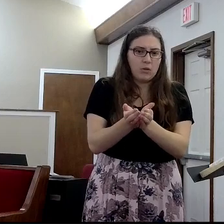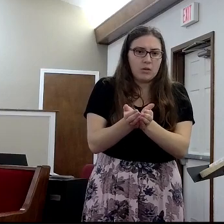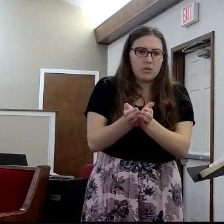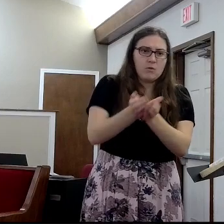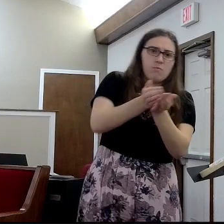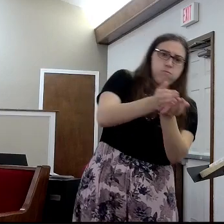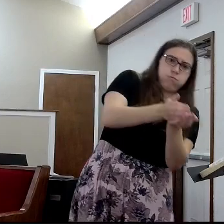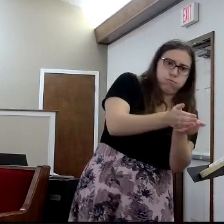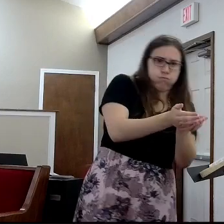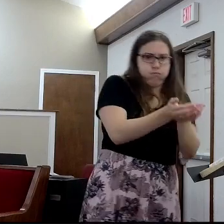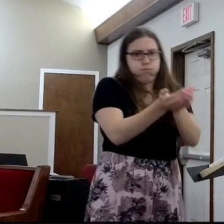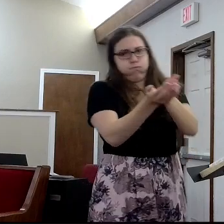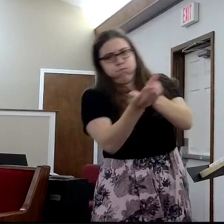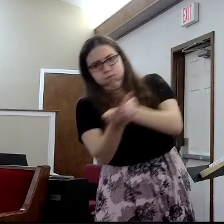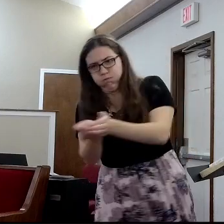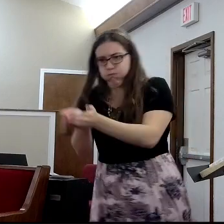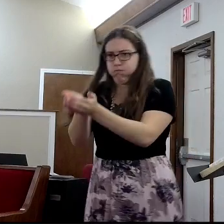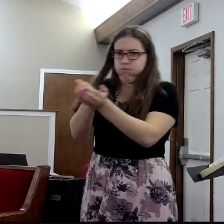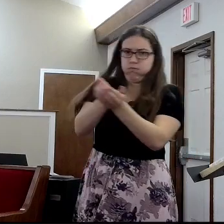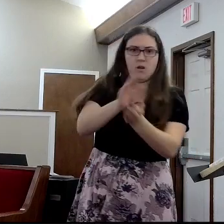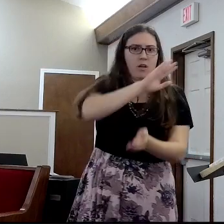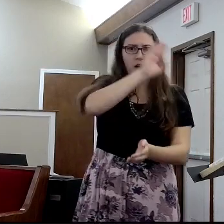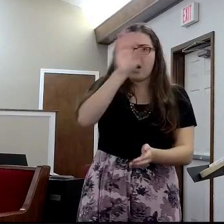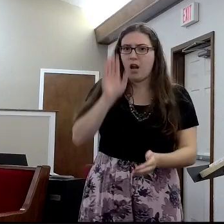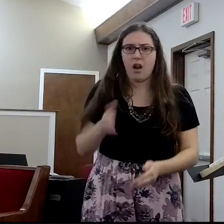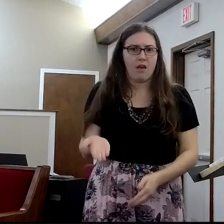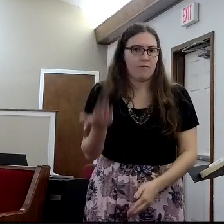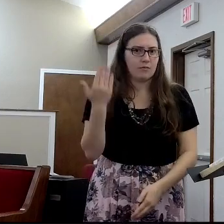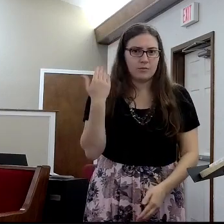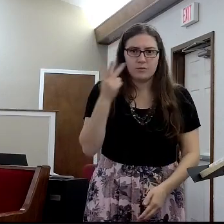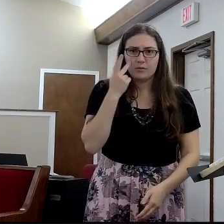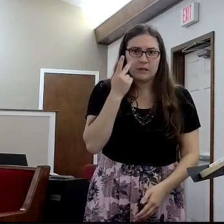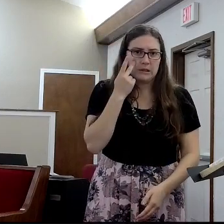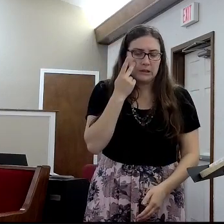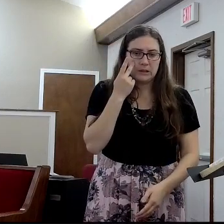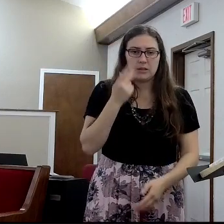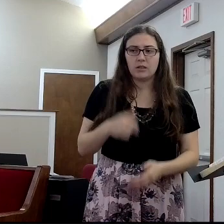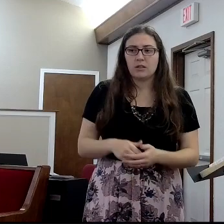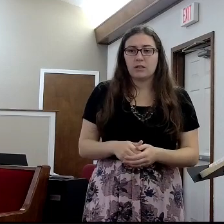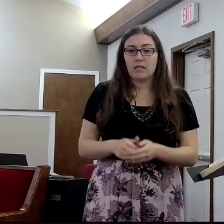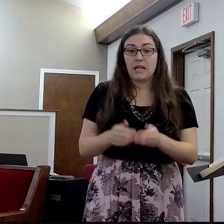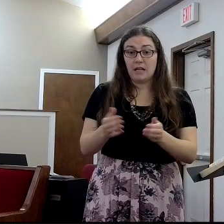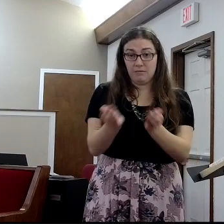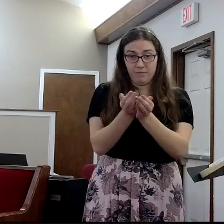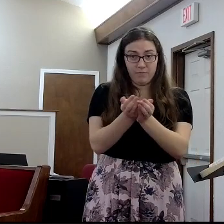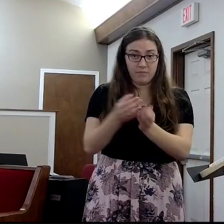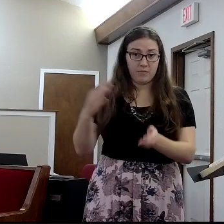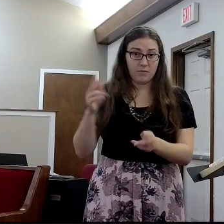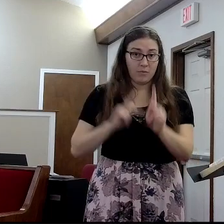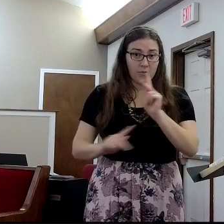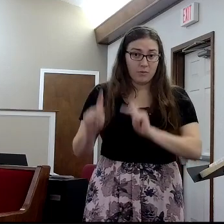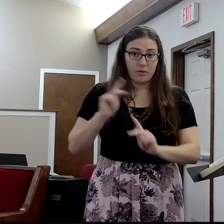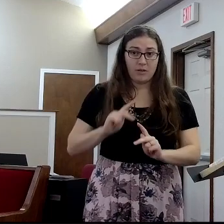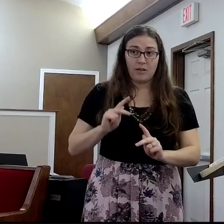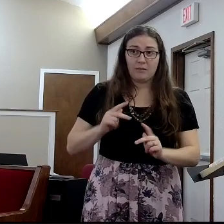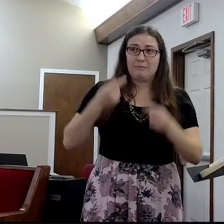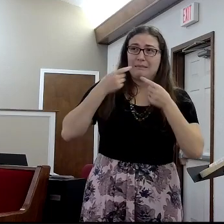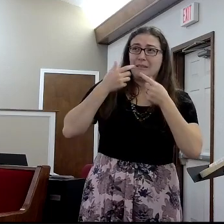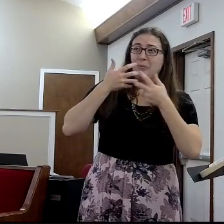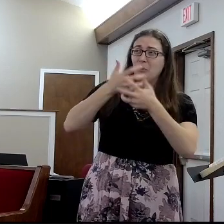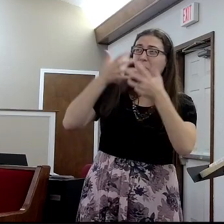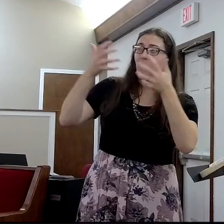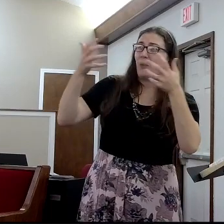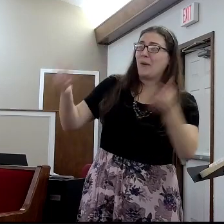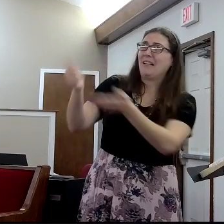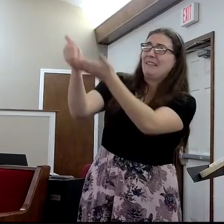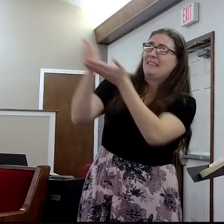and then it just starts rocking like you've never seen, a storm that you've never seen. And then it says that the mariners were afraid and cried